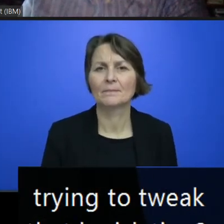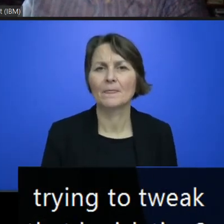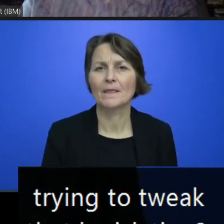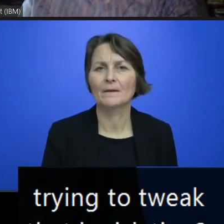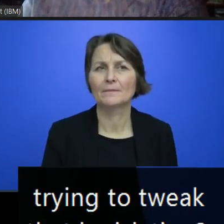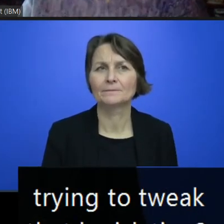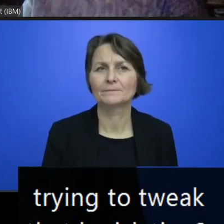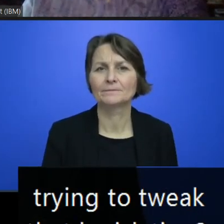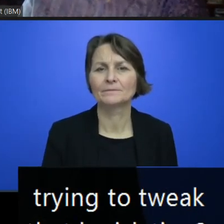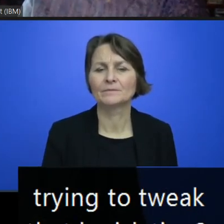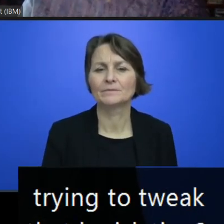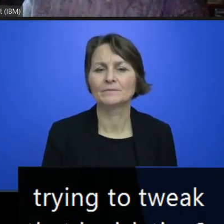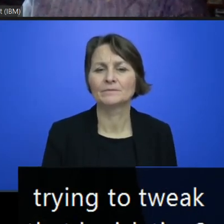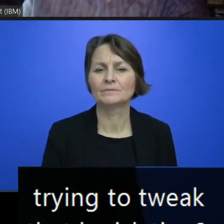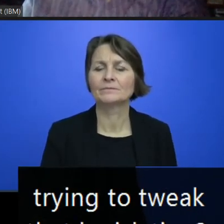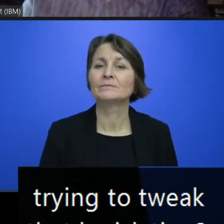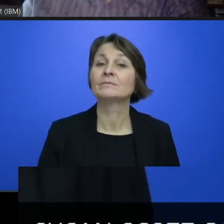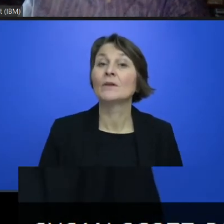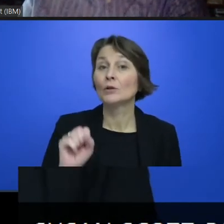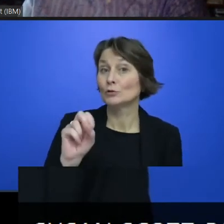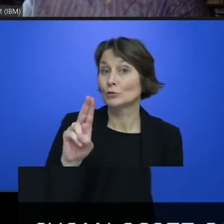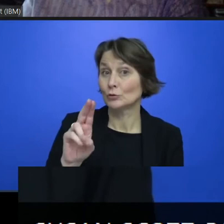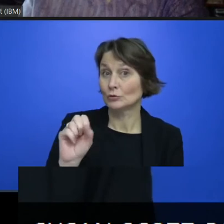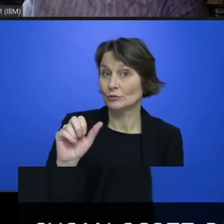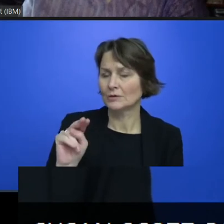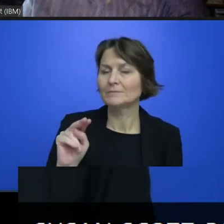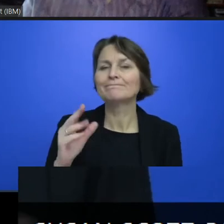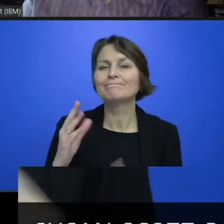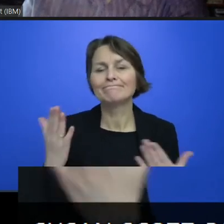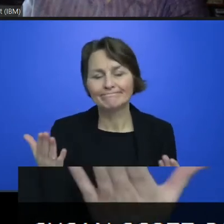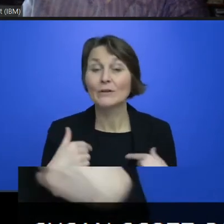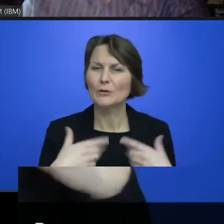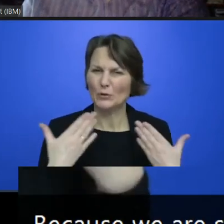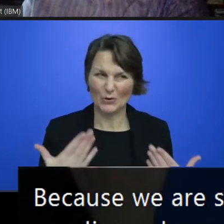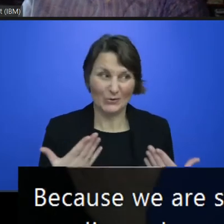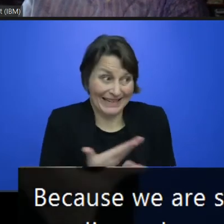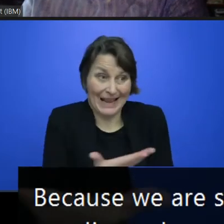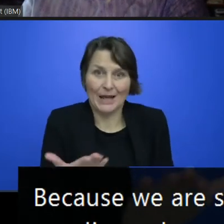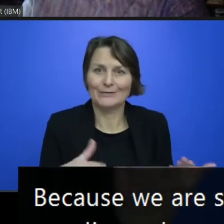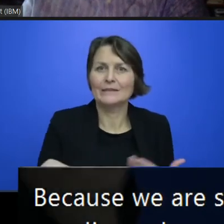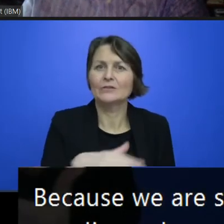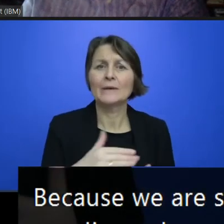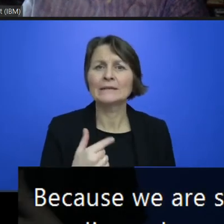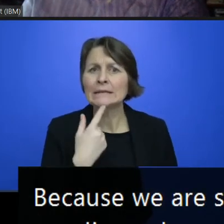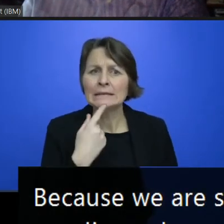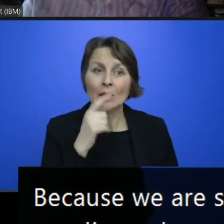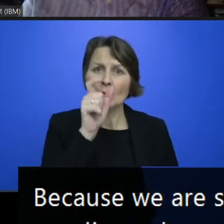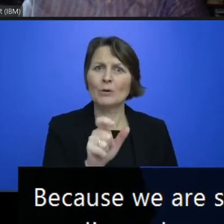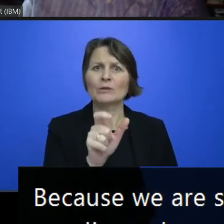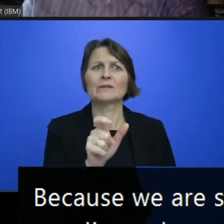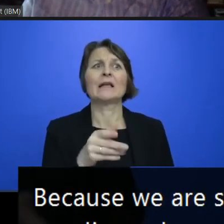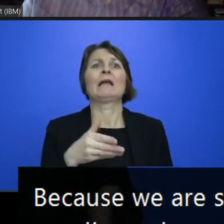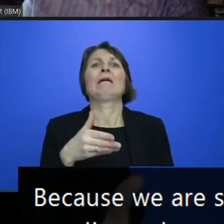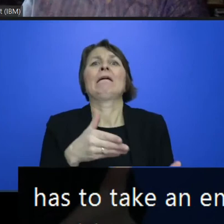we're stuck in this paradigm where an individual has to take an employer to court to prove under the ADA or our legislation that they were